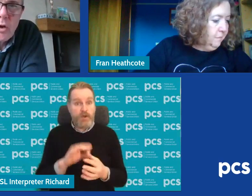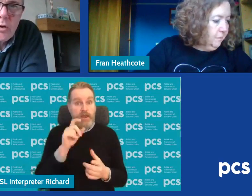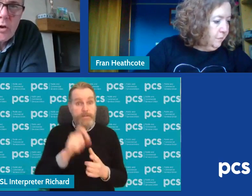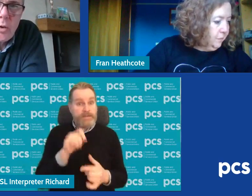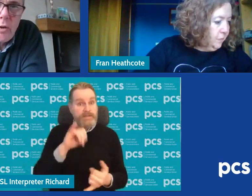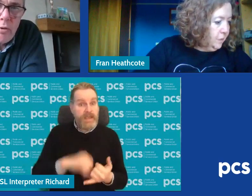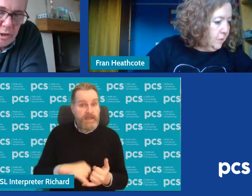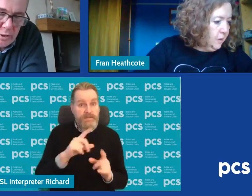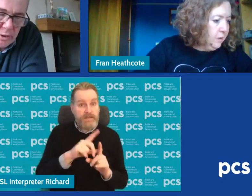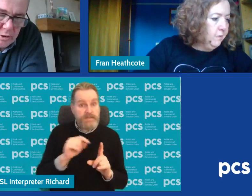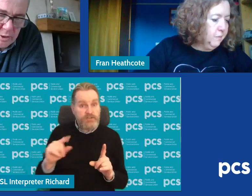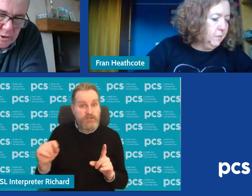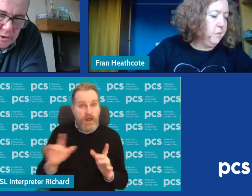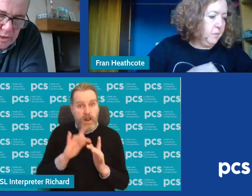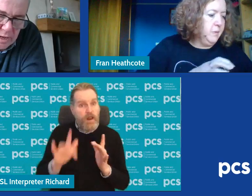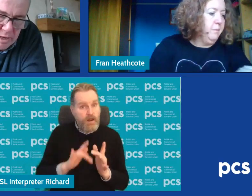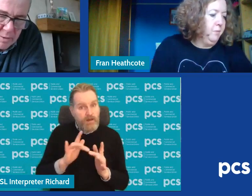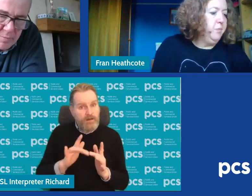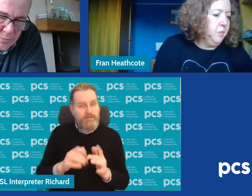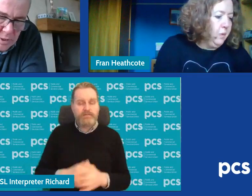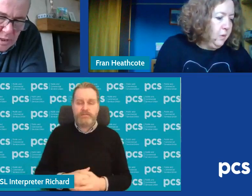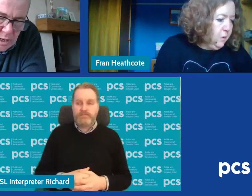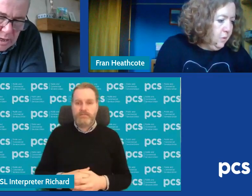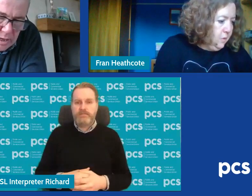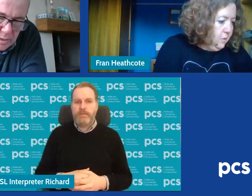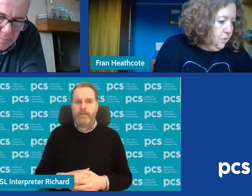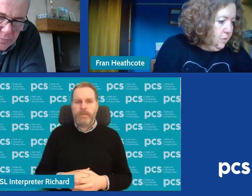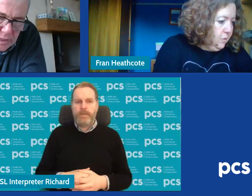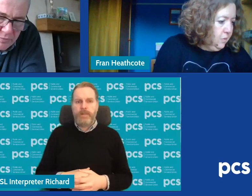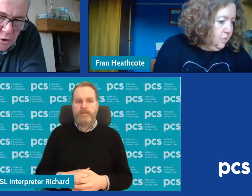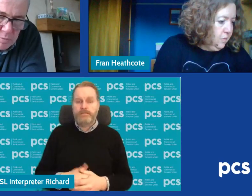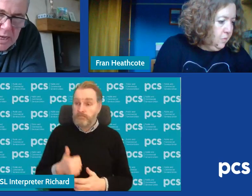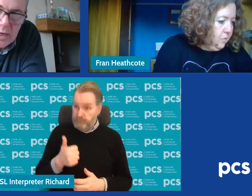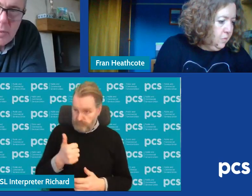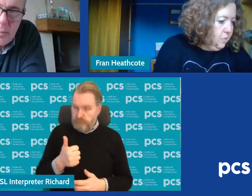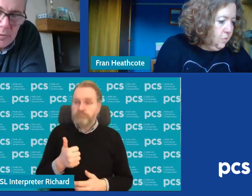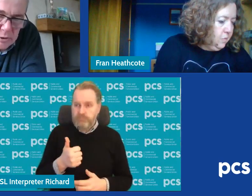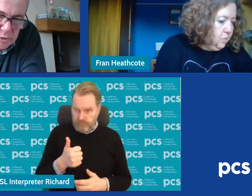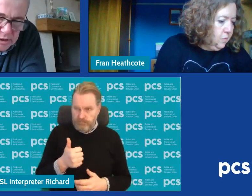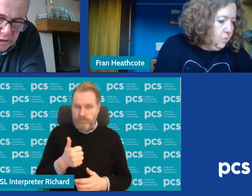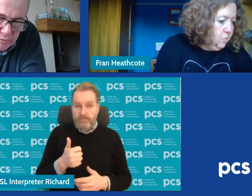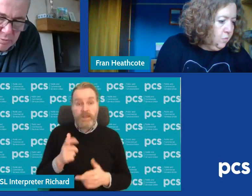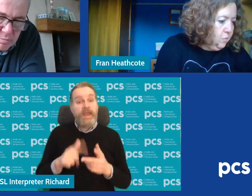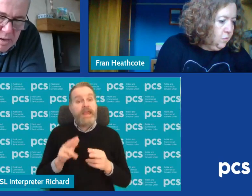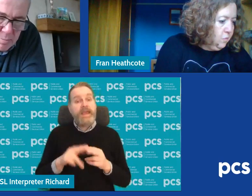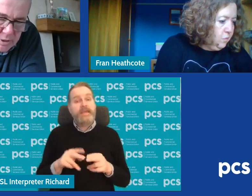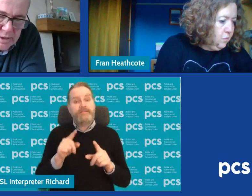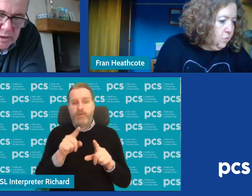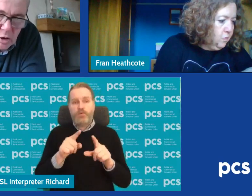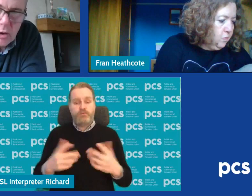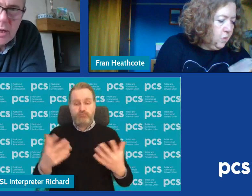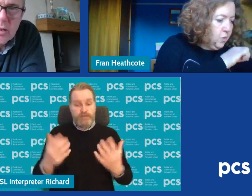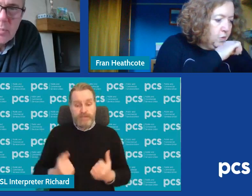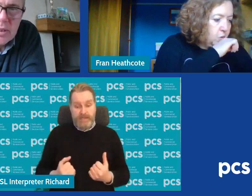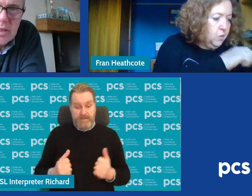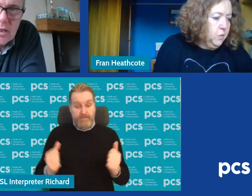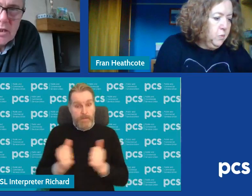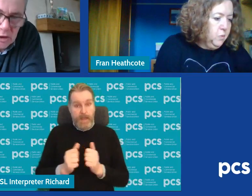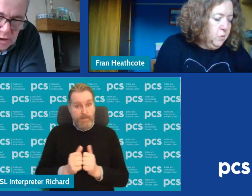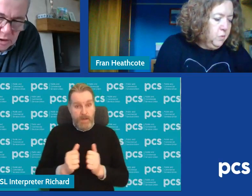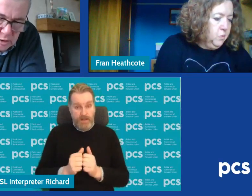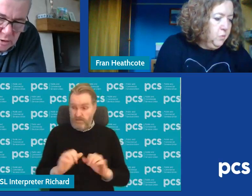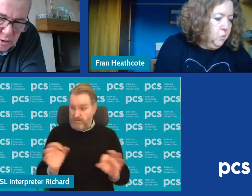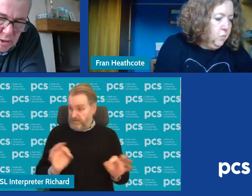just on the query that came in, if no ballot paper is received, members can log into